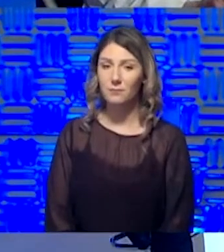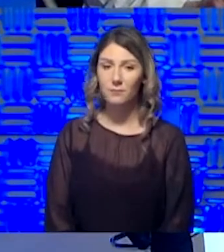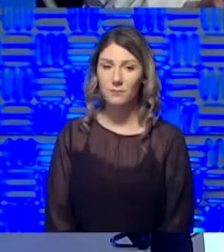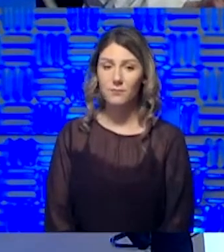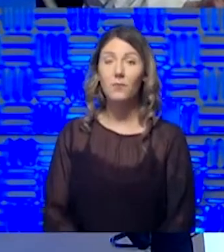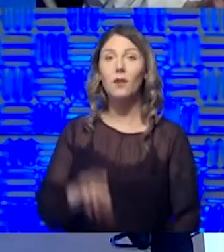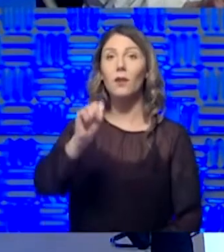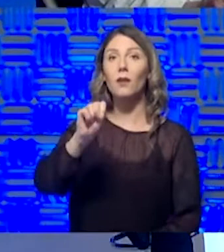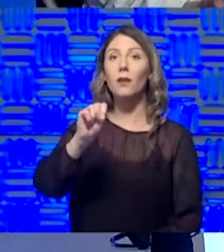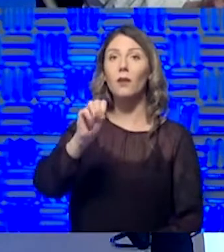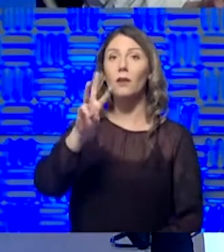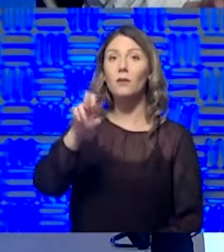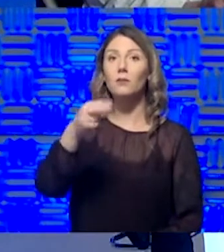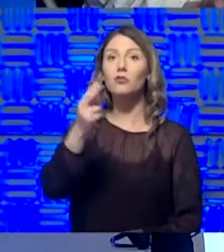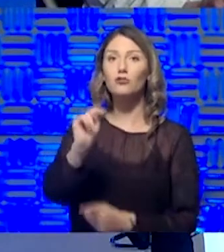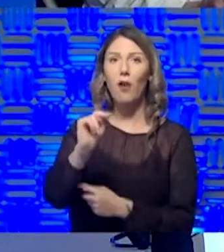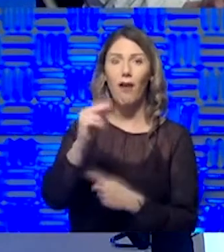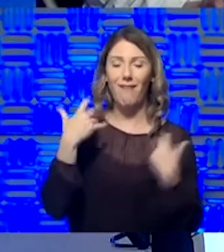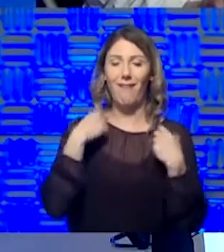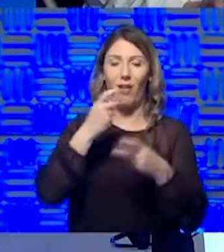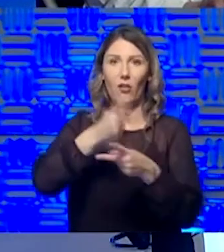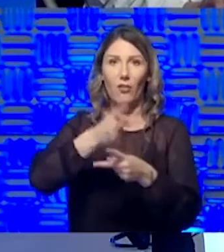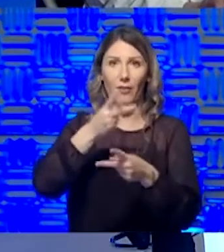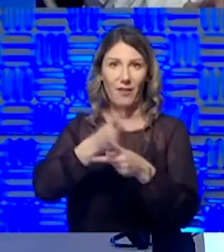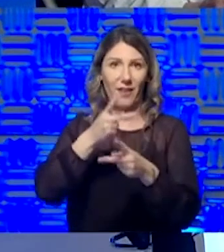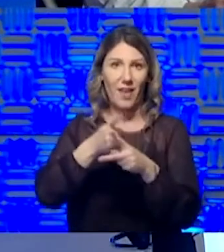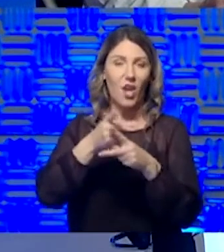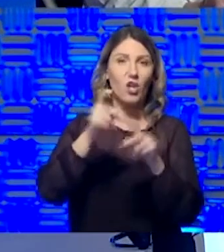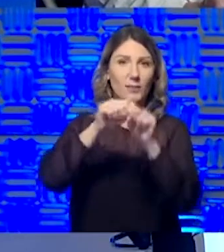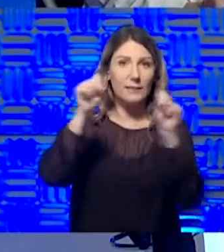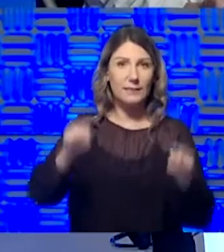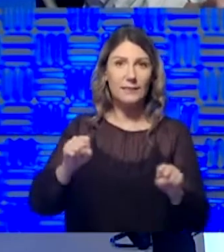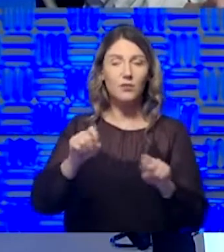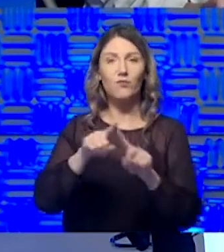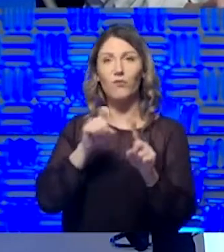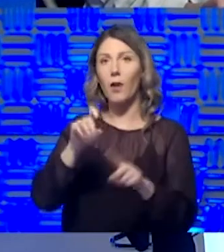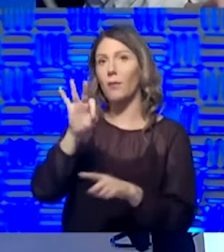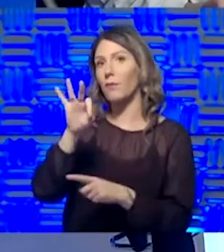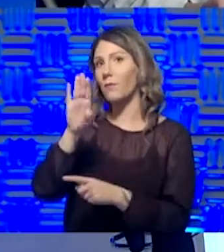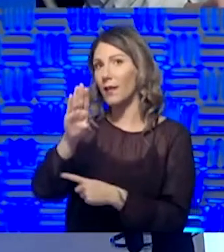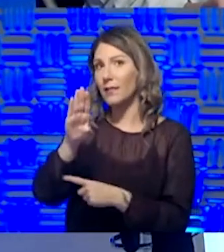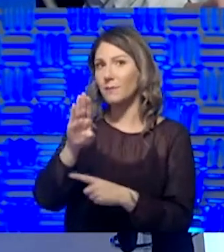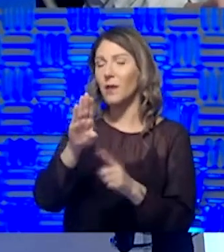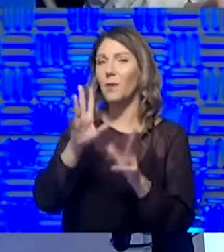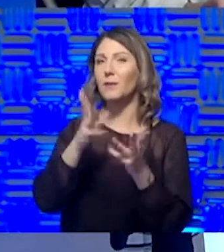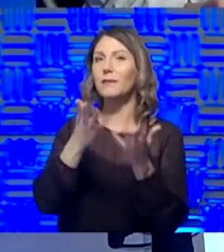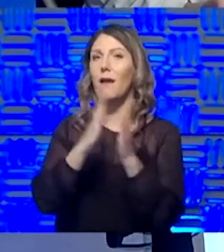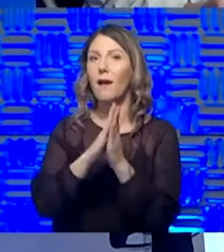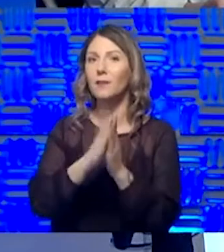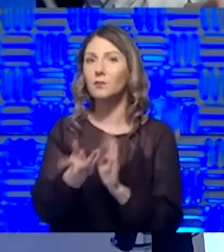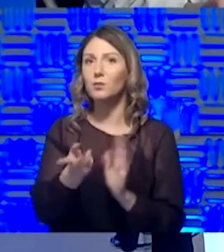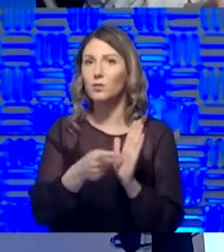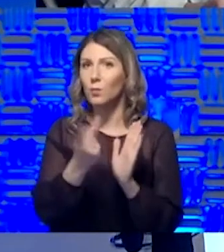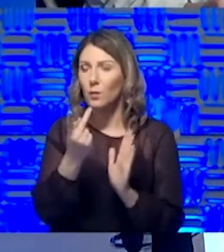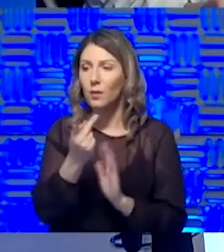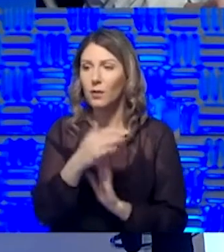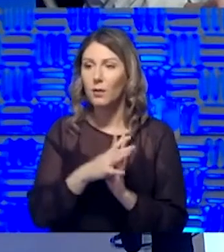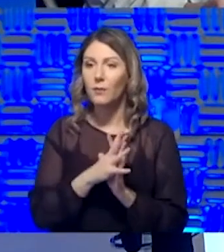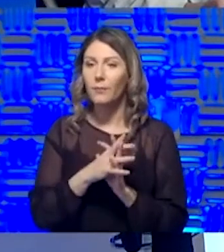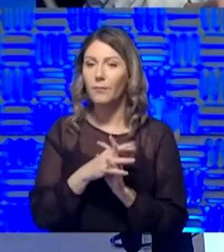This is Sean from the health system. I have a question from Facebook. Okay. We had this asked twice. Have you seen results treating patients